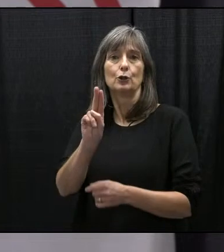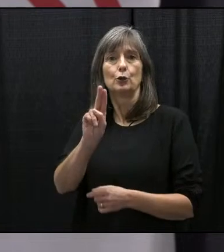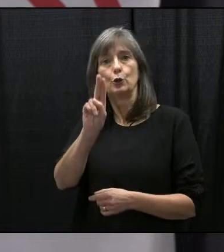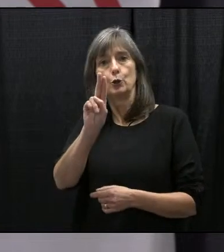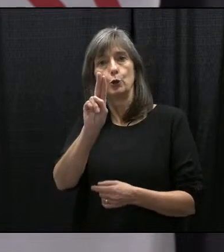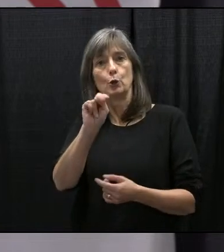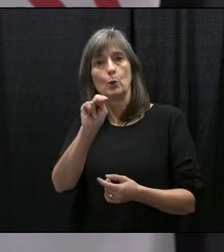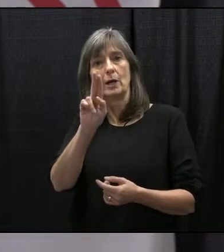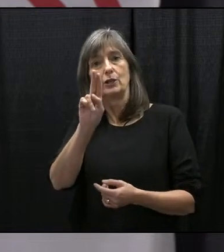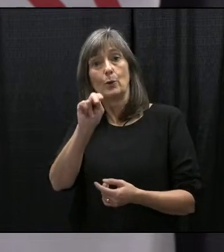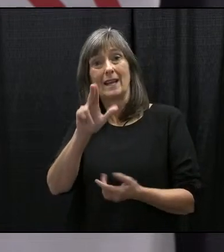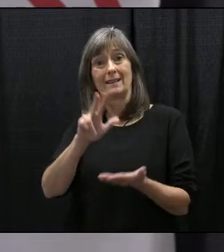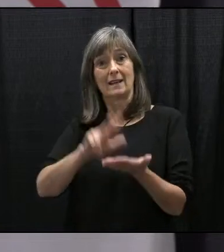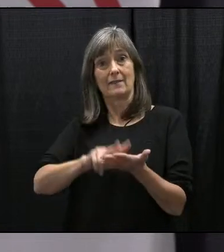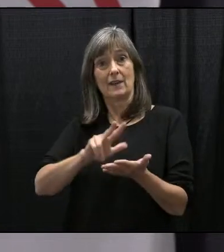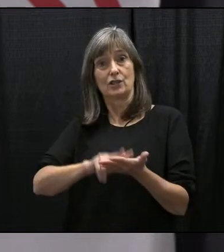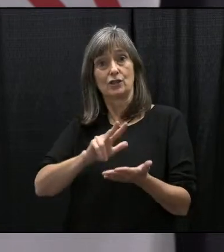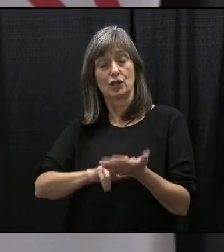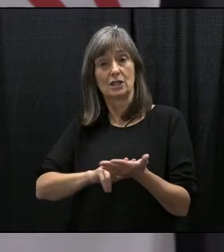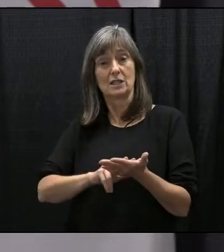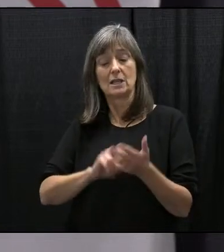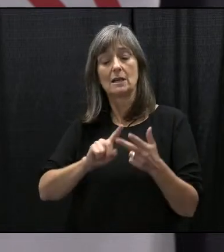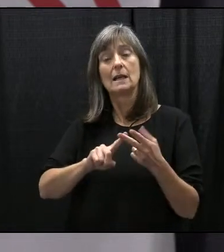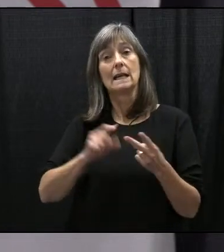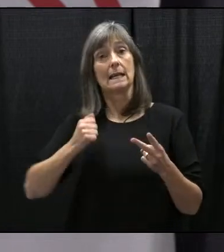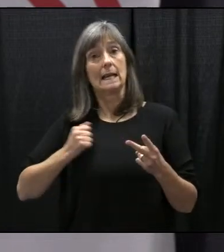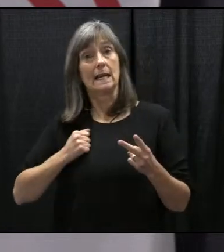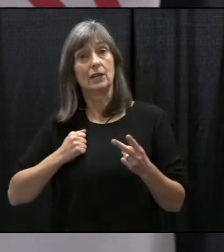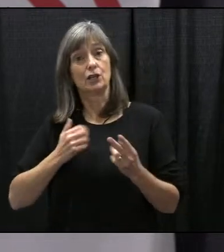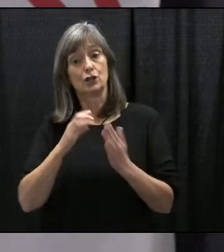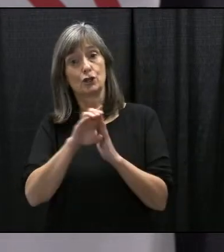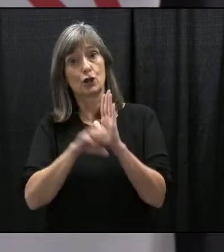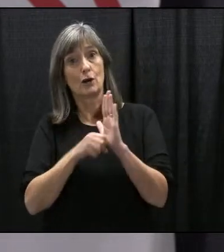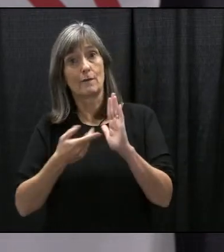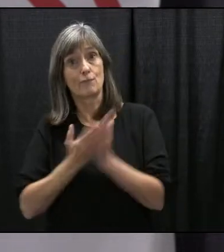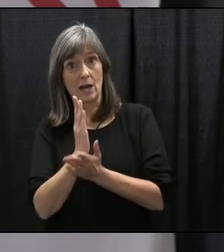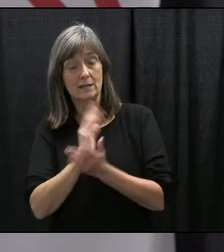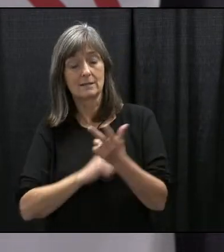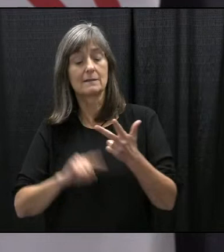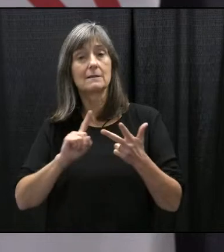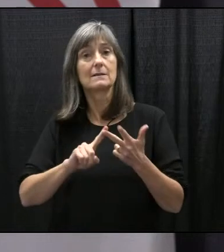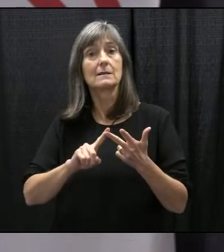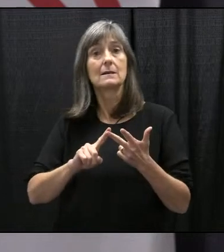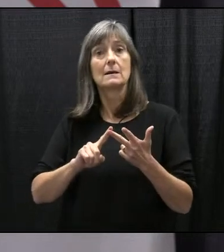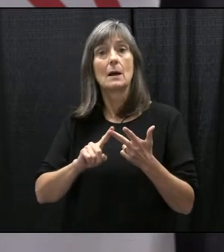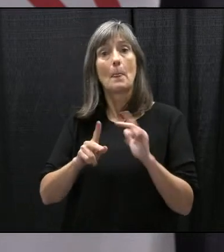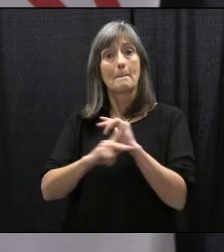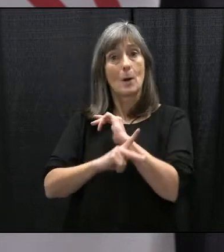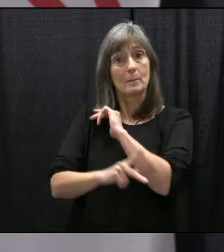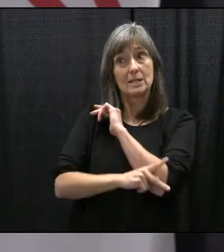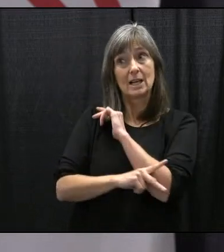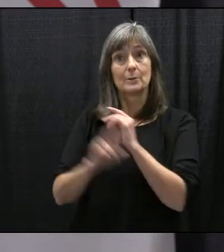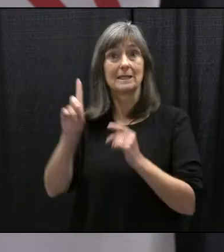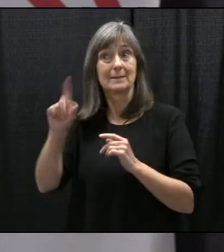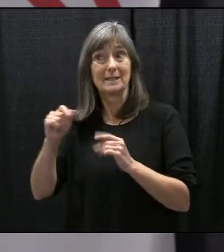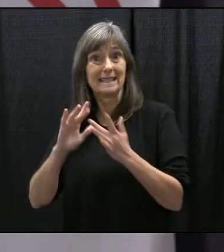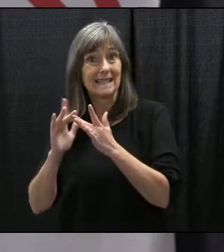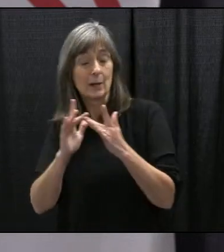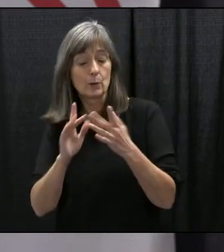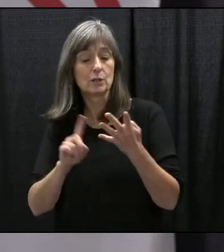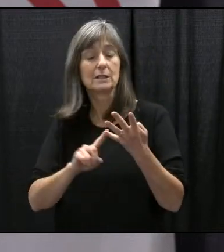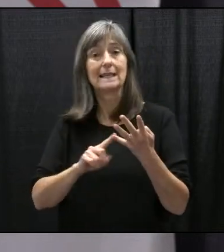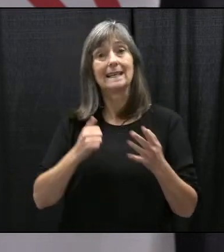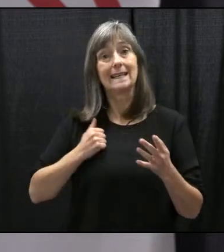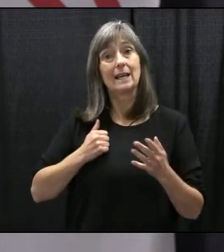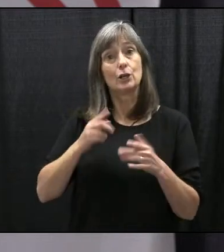with Disabilities, the Canadian Charter of Rights and Freedoms, the Commonwealth Parliamentarians with the Disabilities Network, the Canadian Human